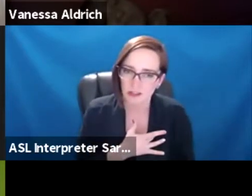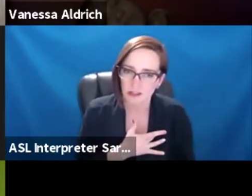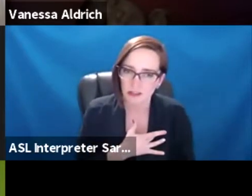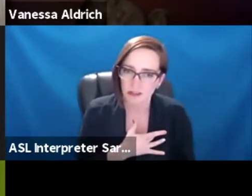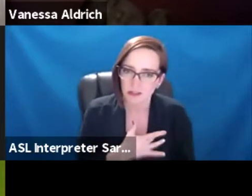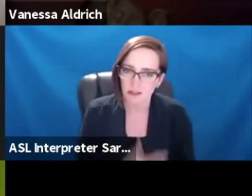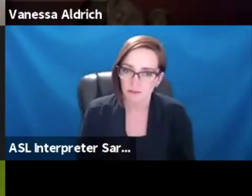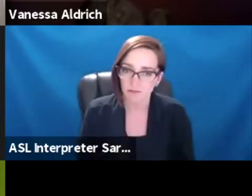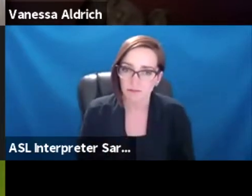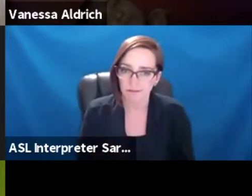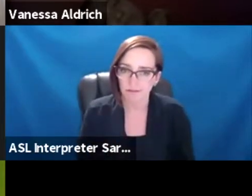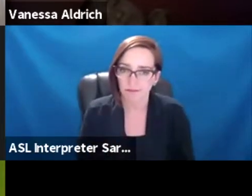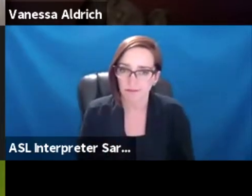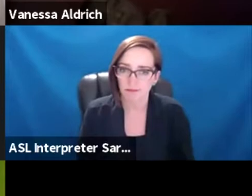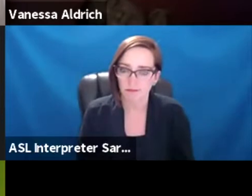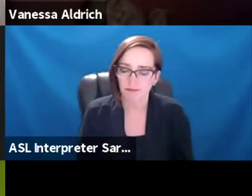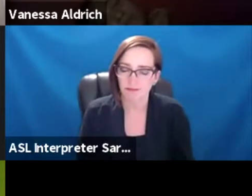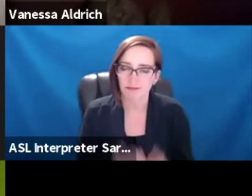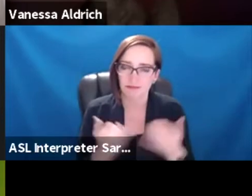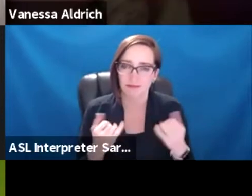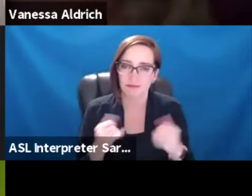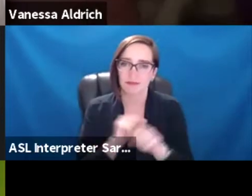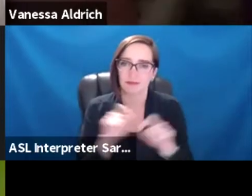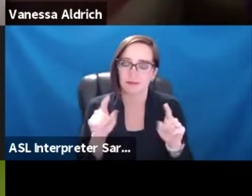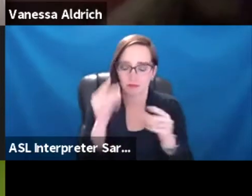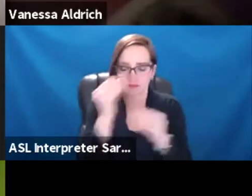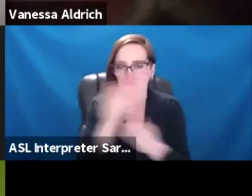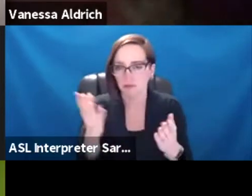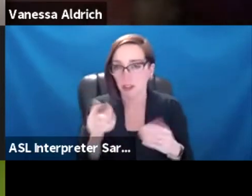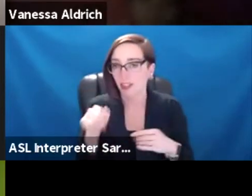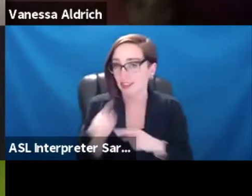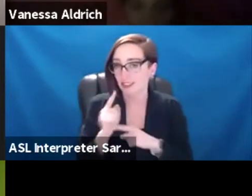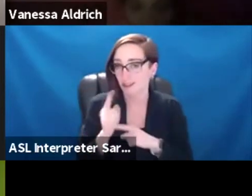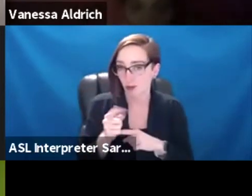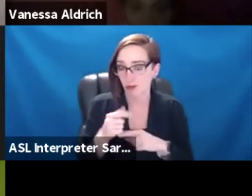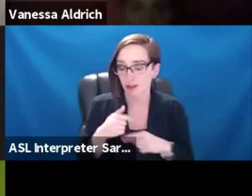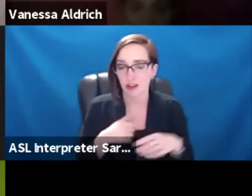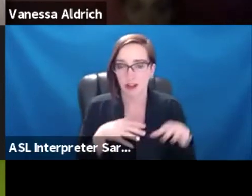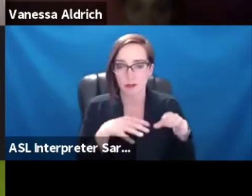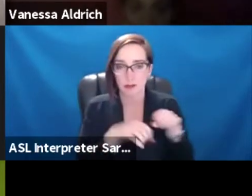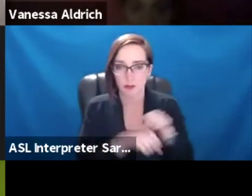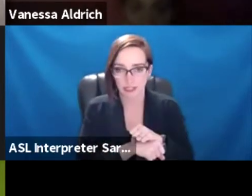In this moment, I am grieving.